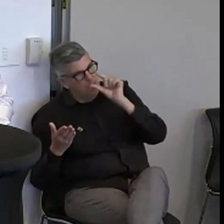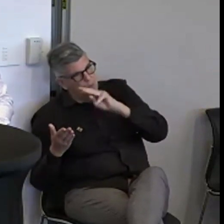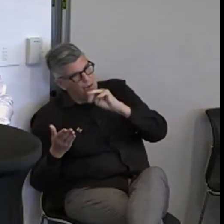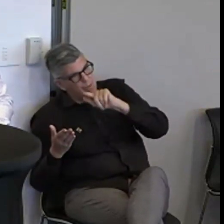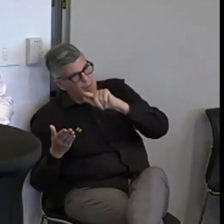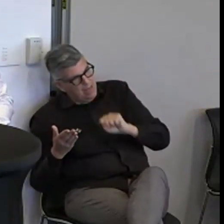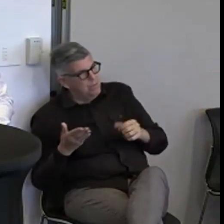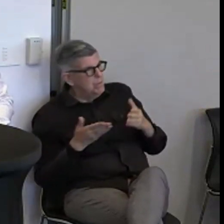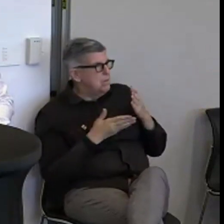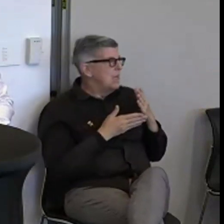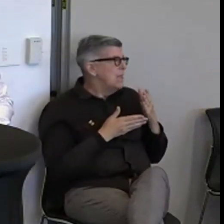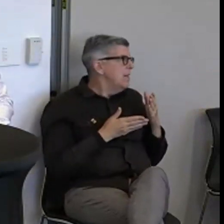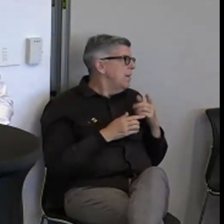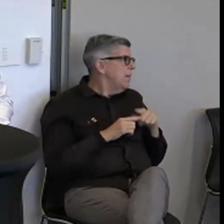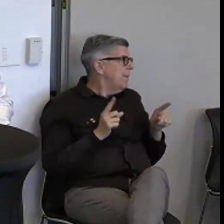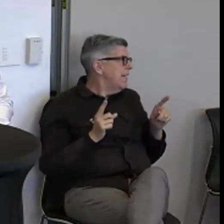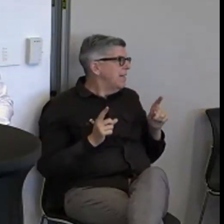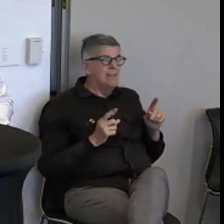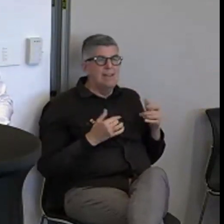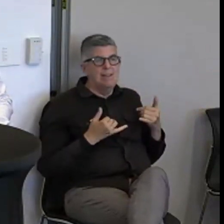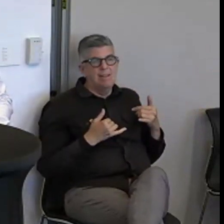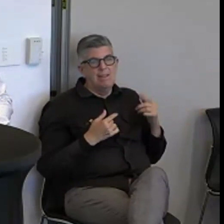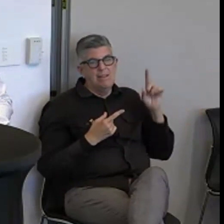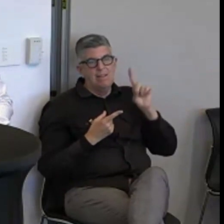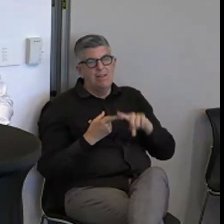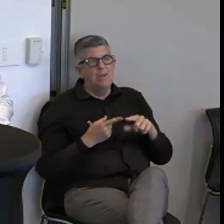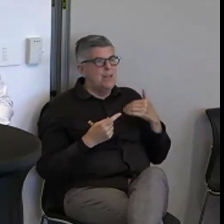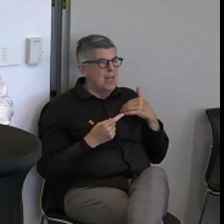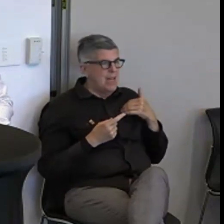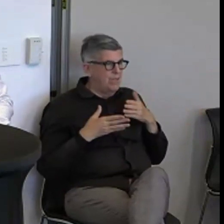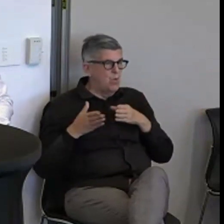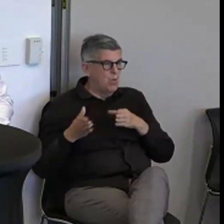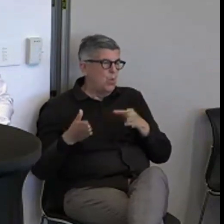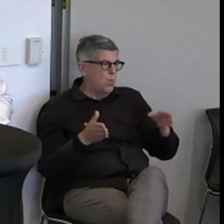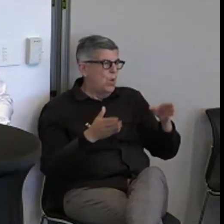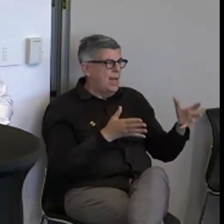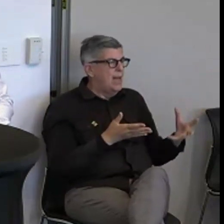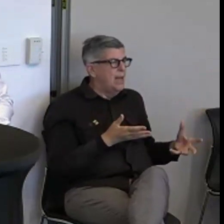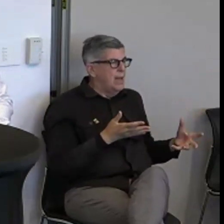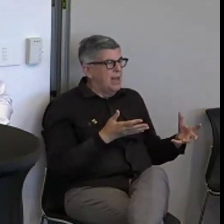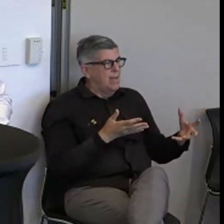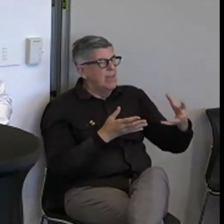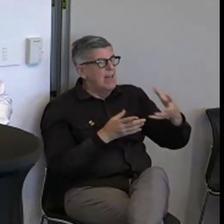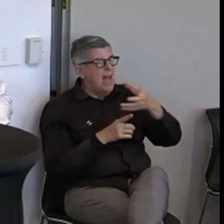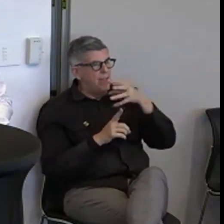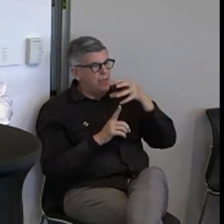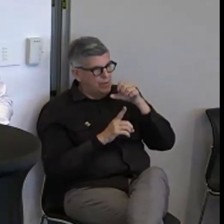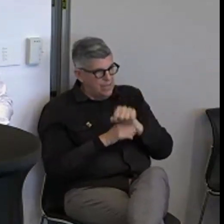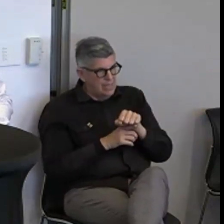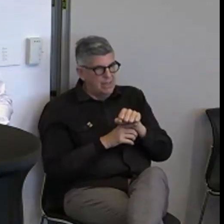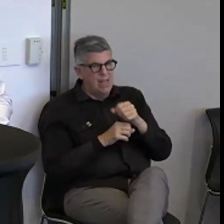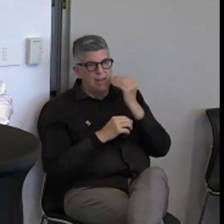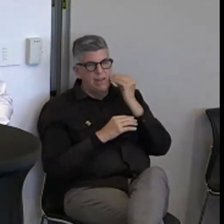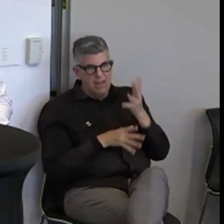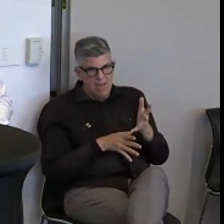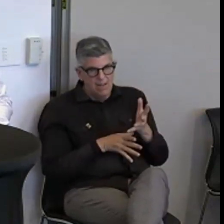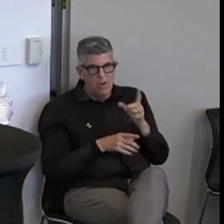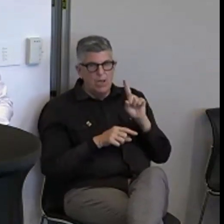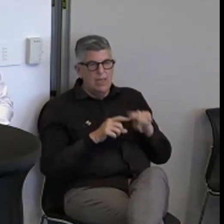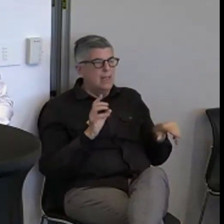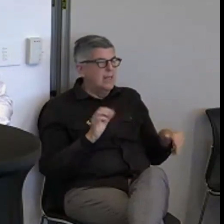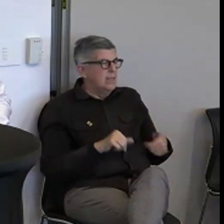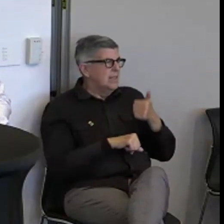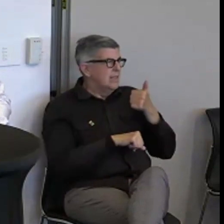it's until we have a mechanism for really gathering that data, we can't create a standardized or